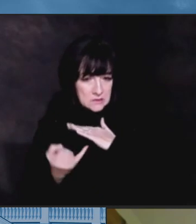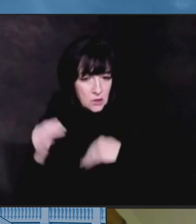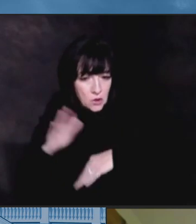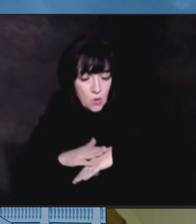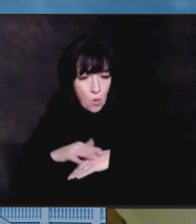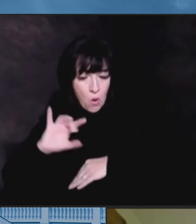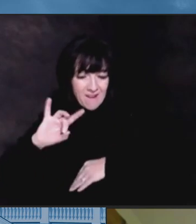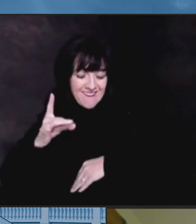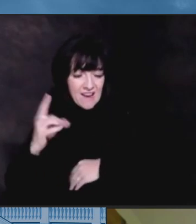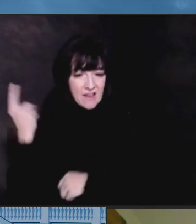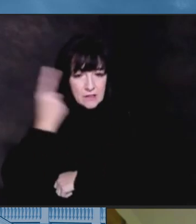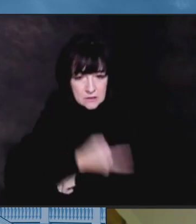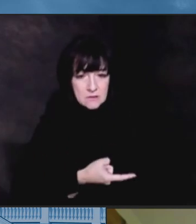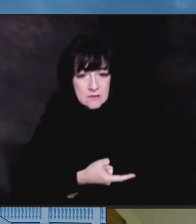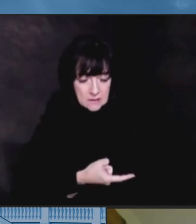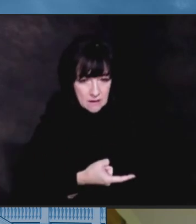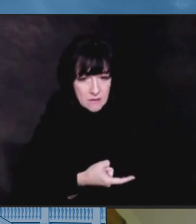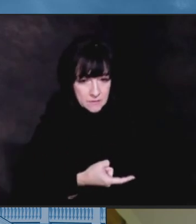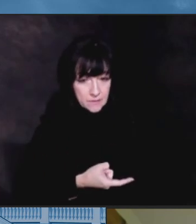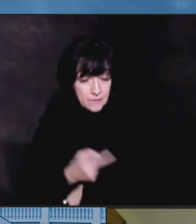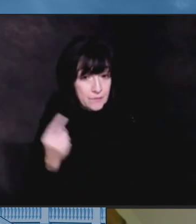there. One is that